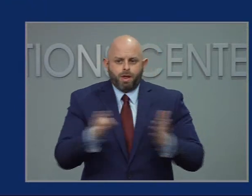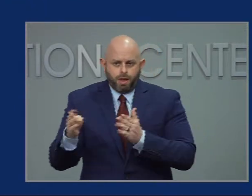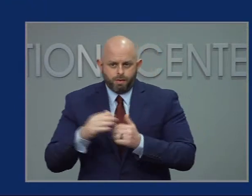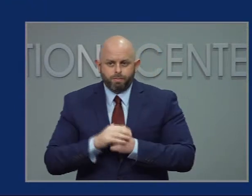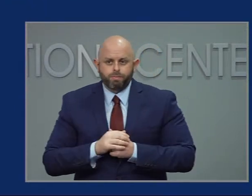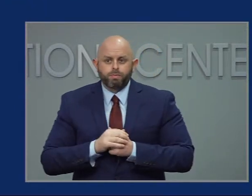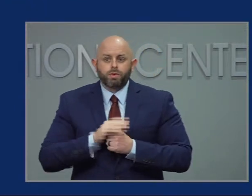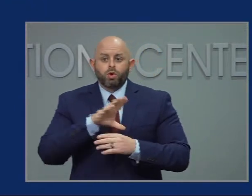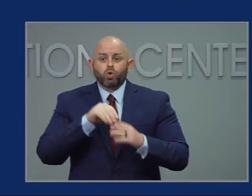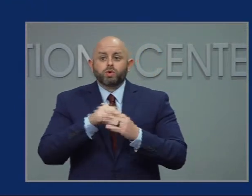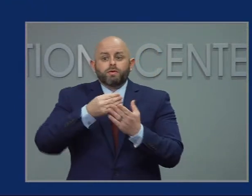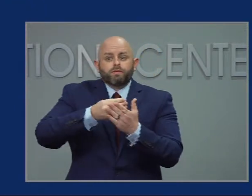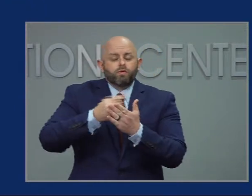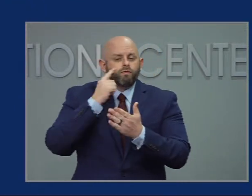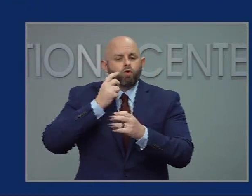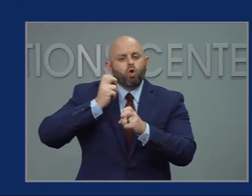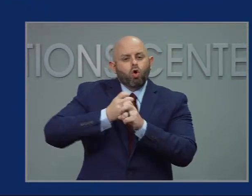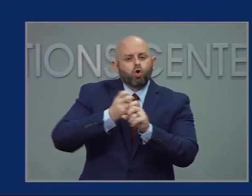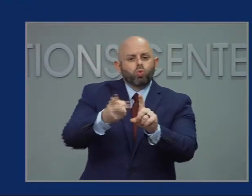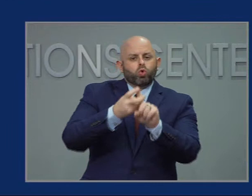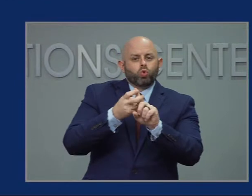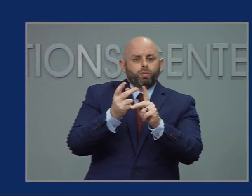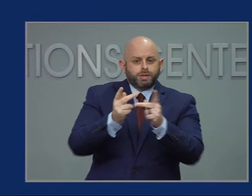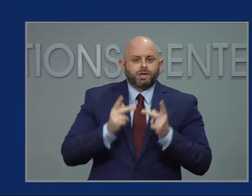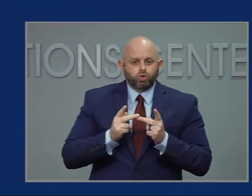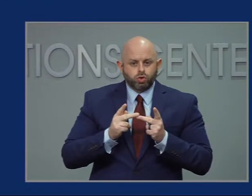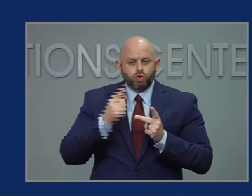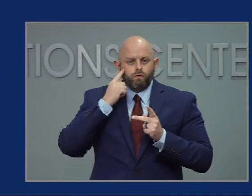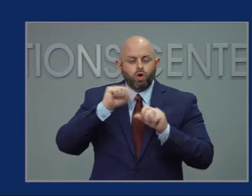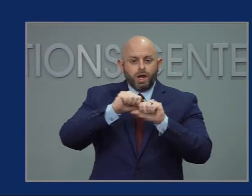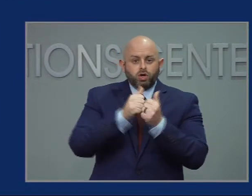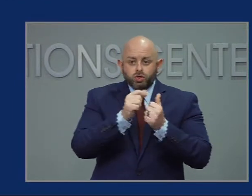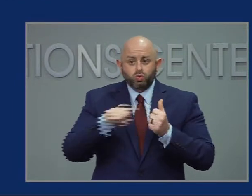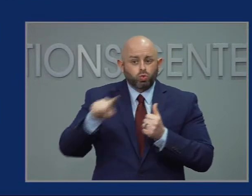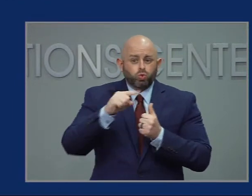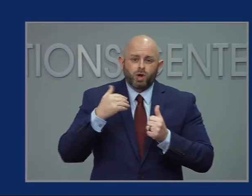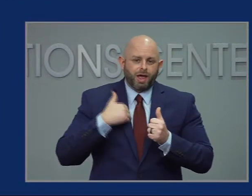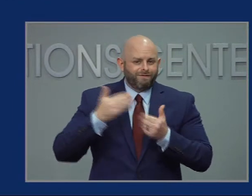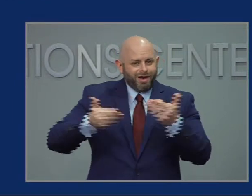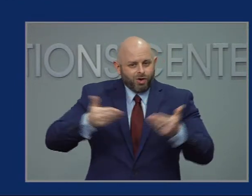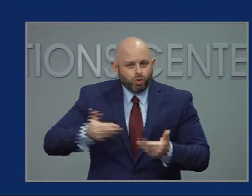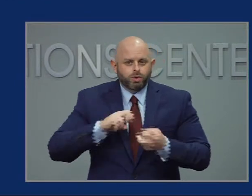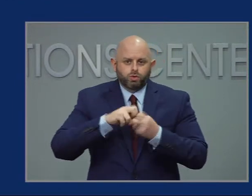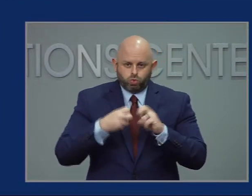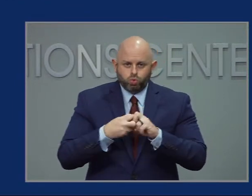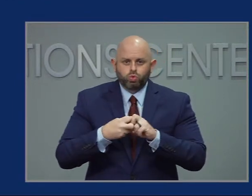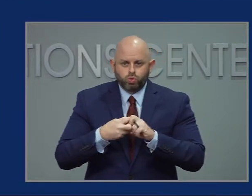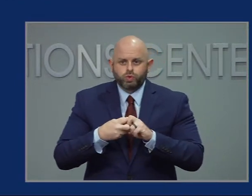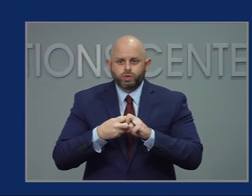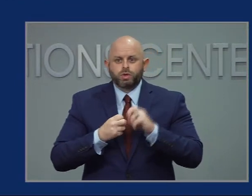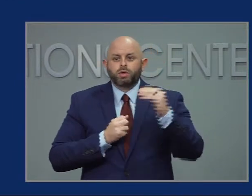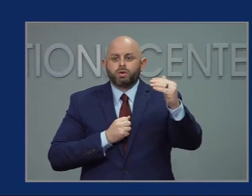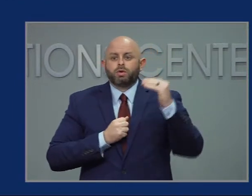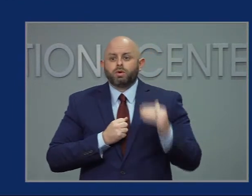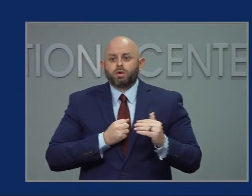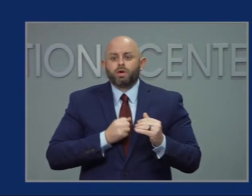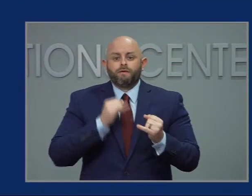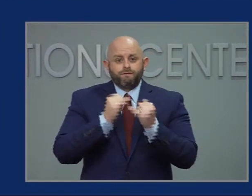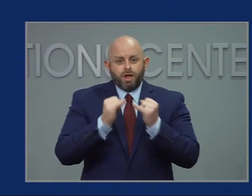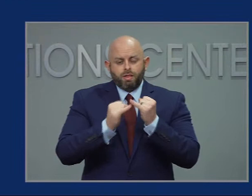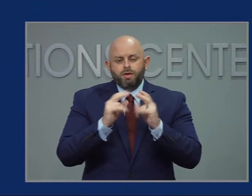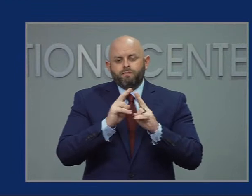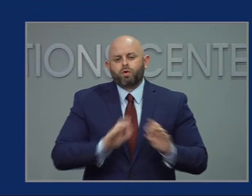targeted funds for hard to recruit and retain position and for agencies that have compression issues. And finally, and also